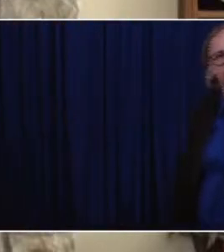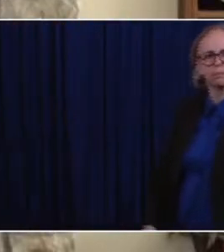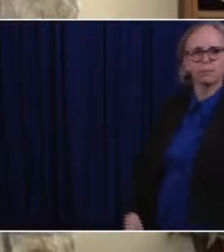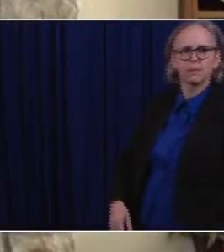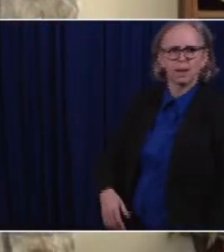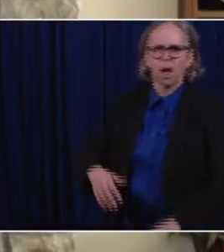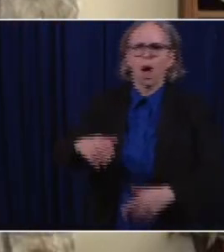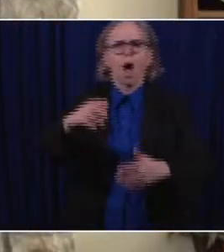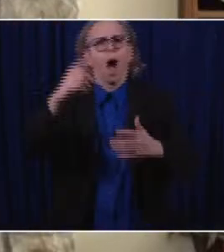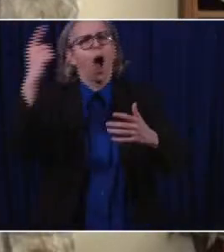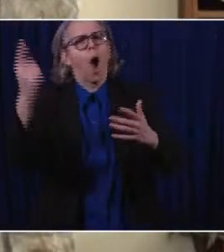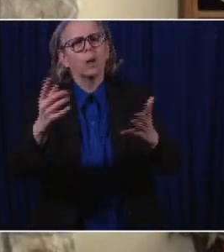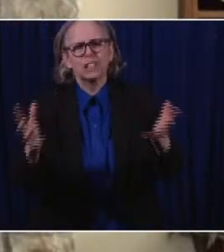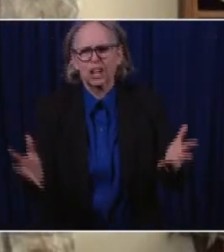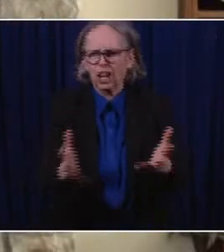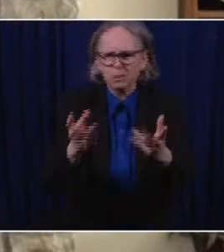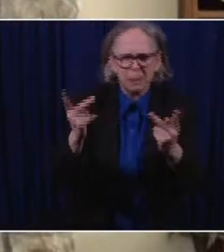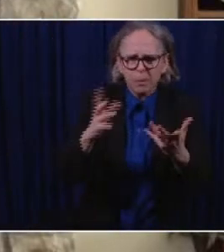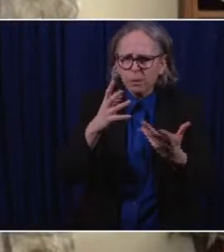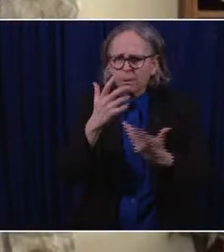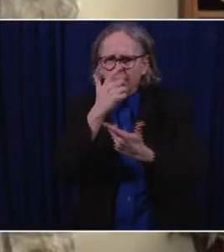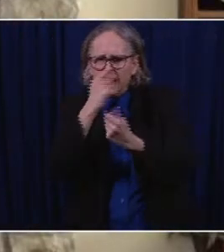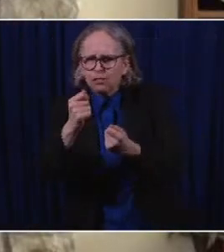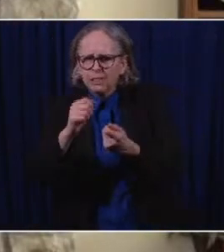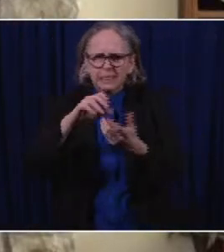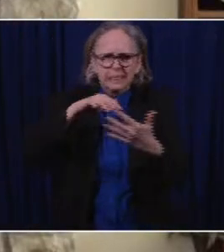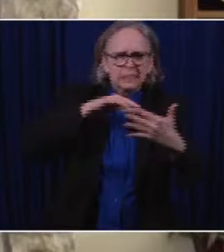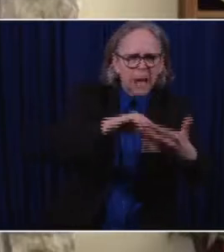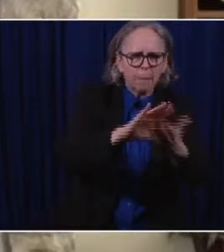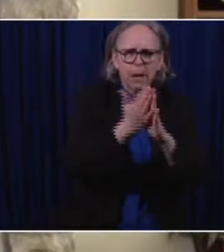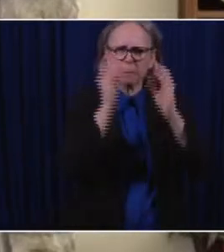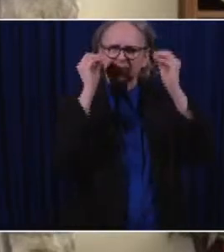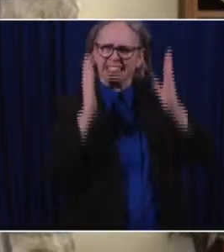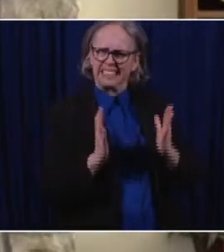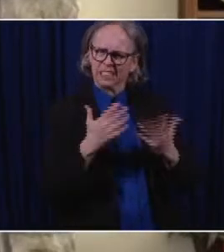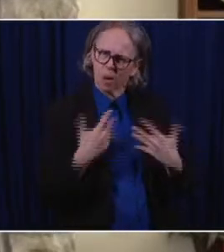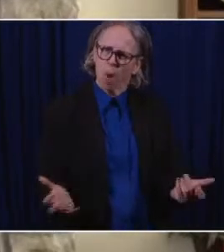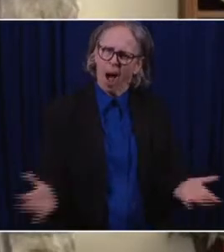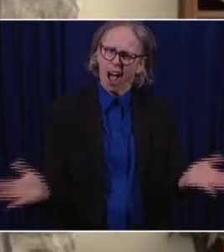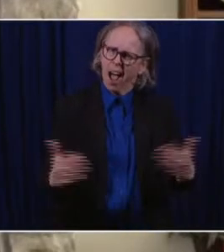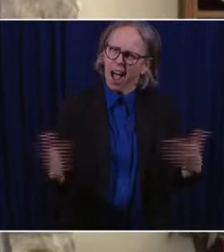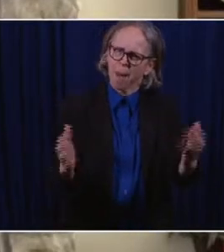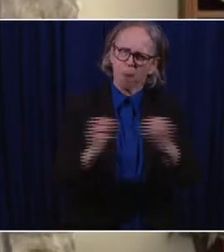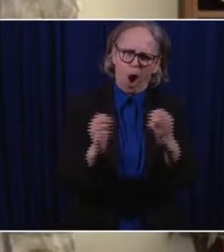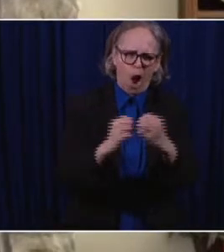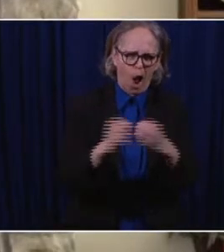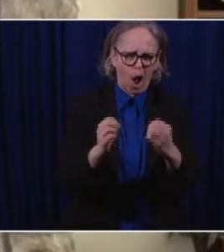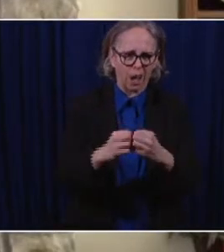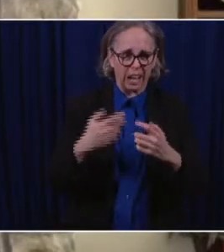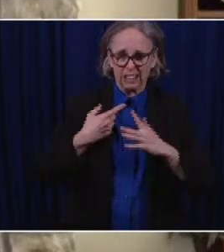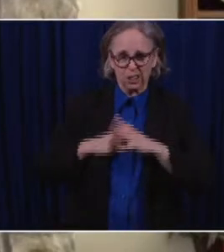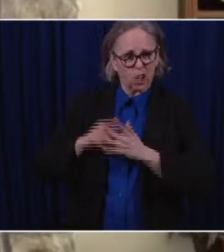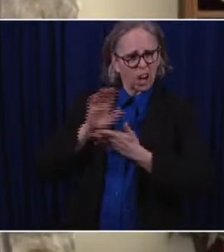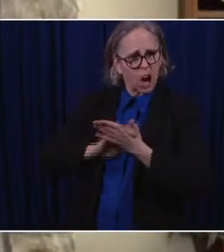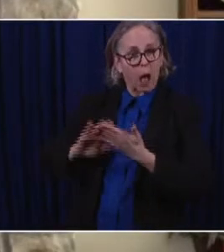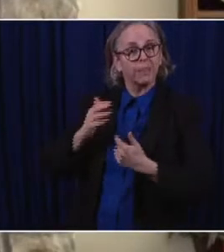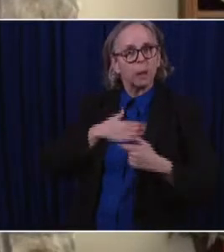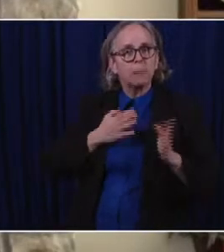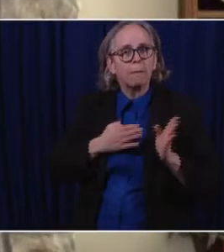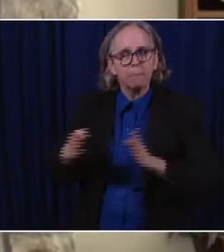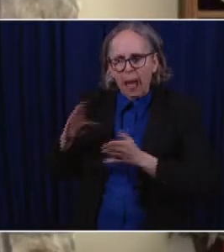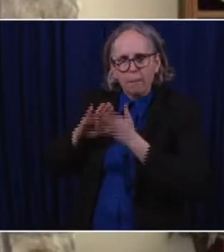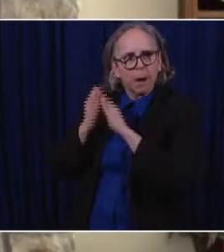told you, that's what I thought I was going to do when I went to college. I was a social